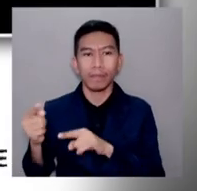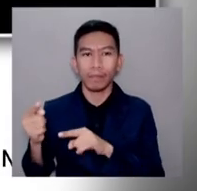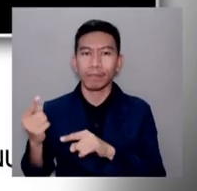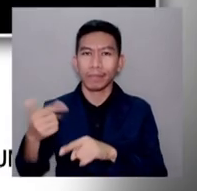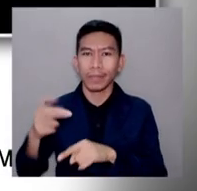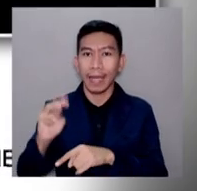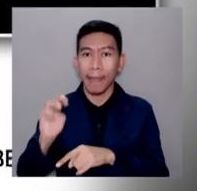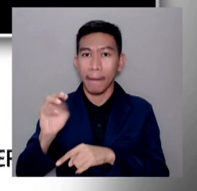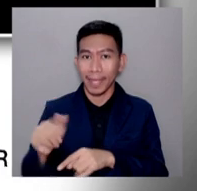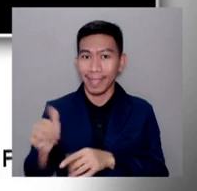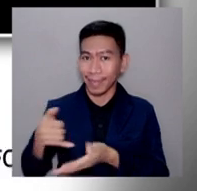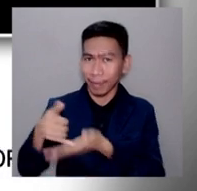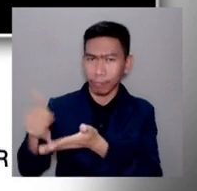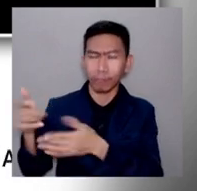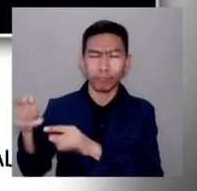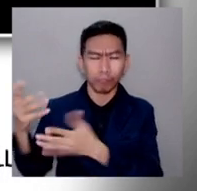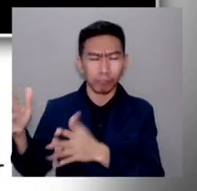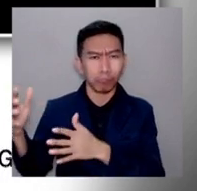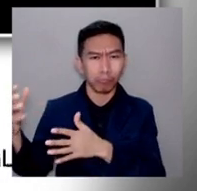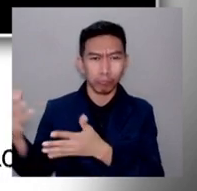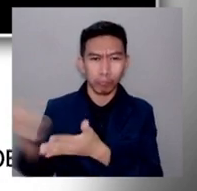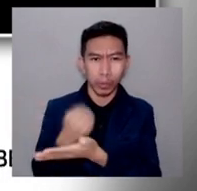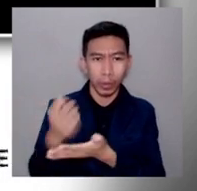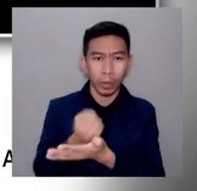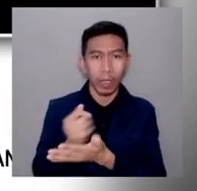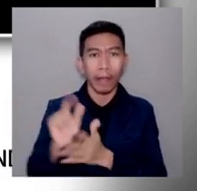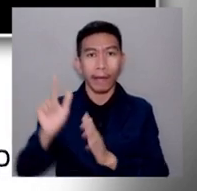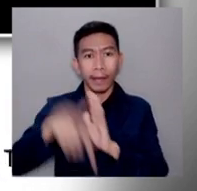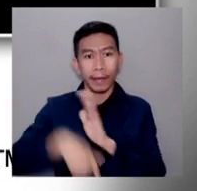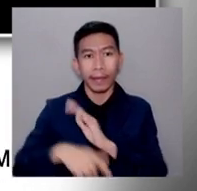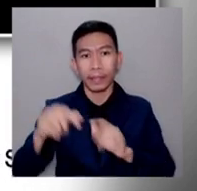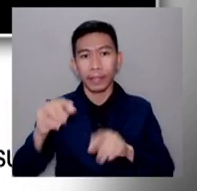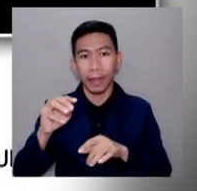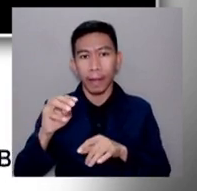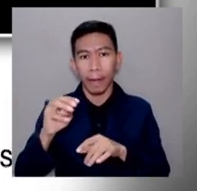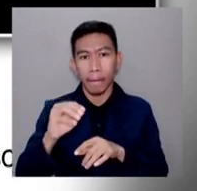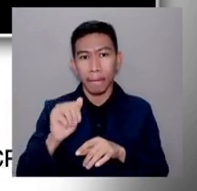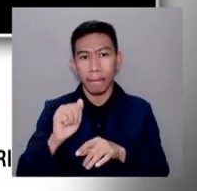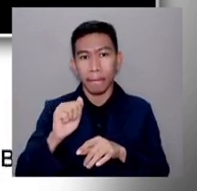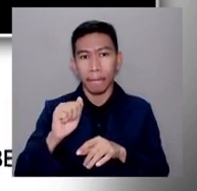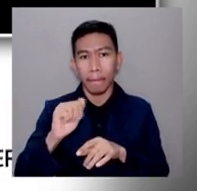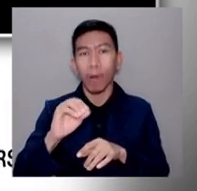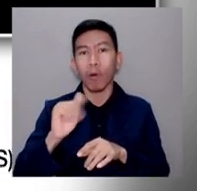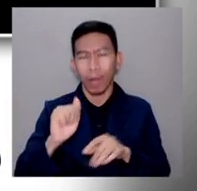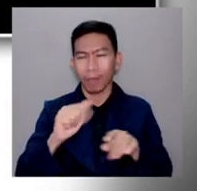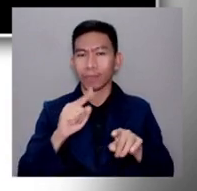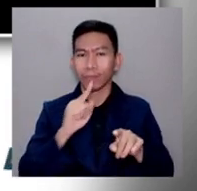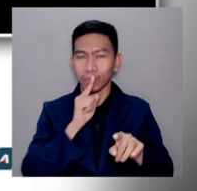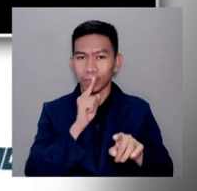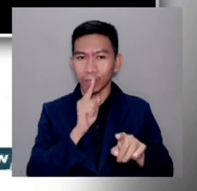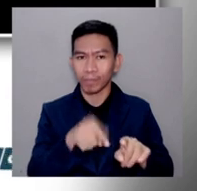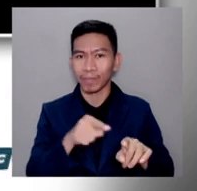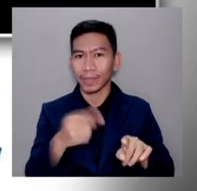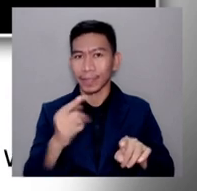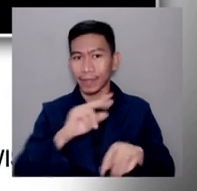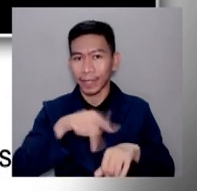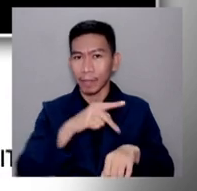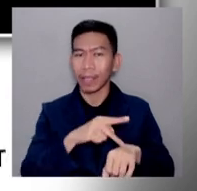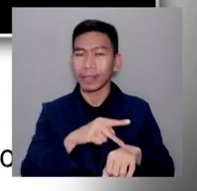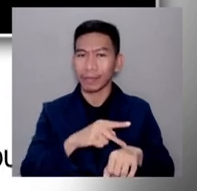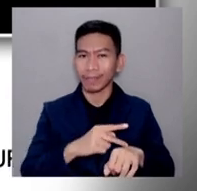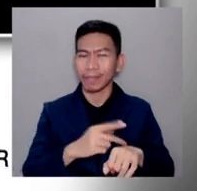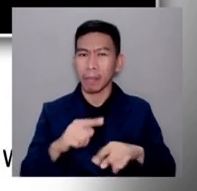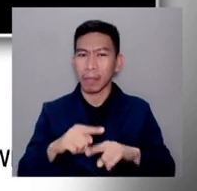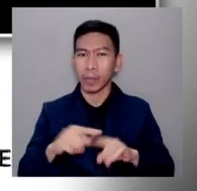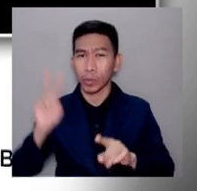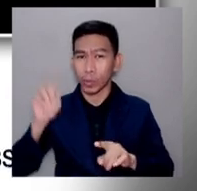will perform at the Mall of Asia Arena on August 13. Eilish was supposed to come to the Philippines September 2020, but it was postponed